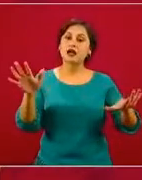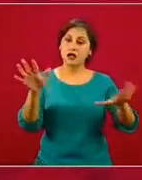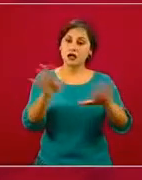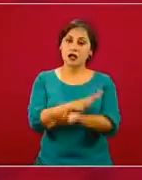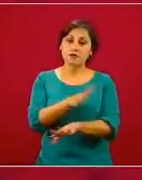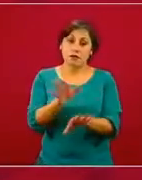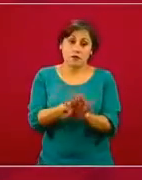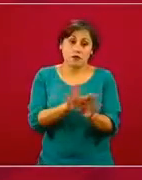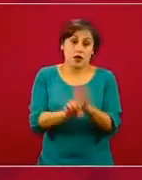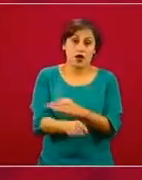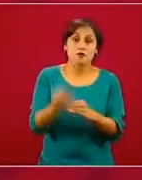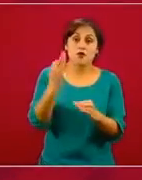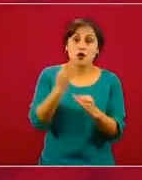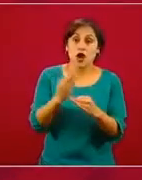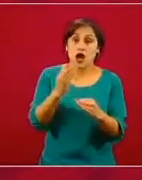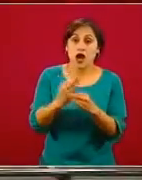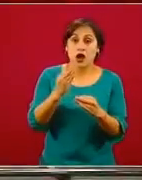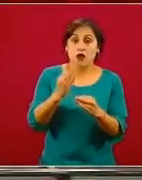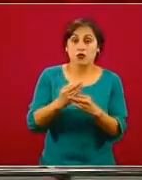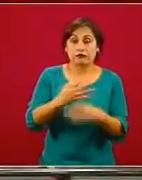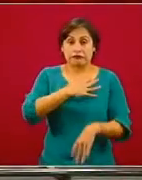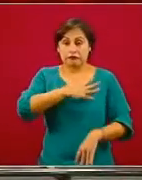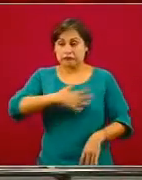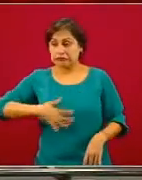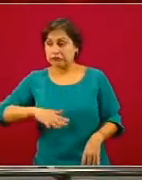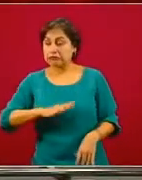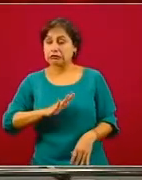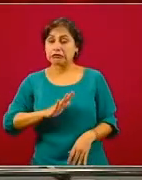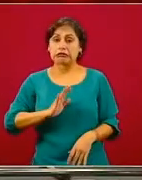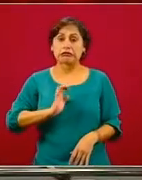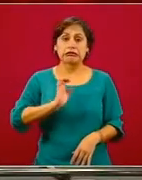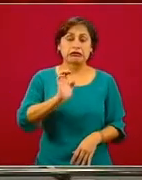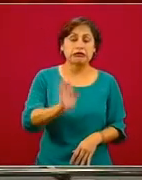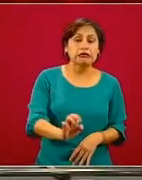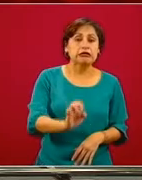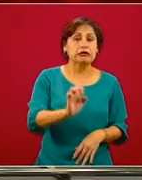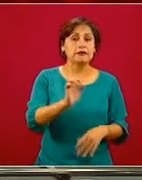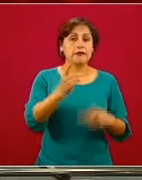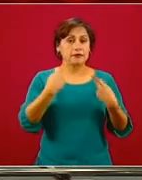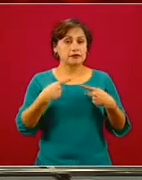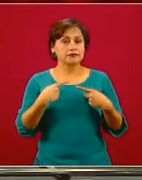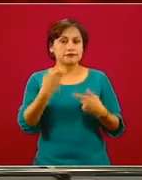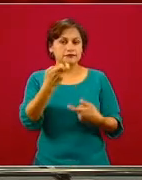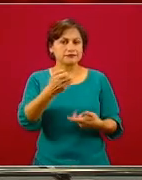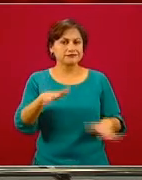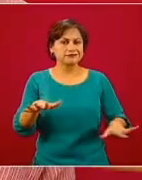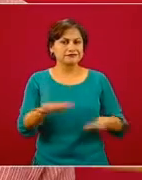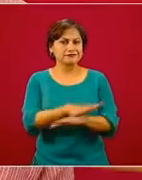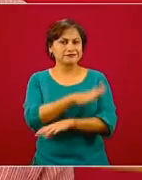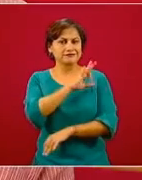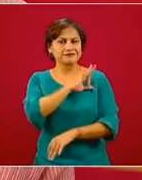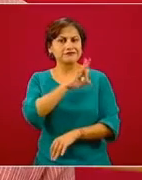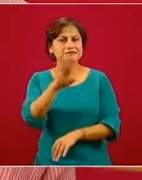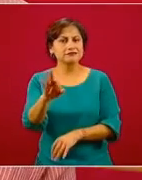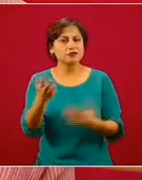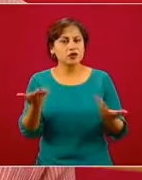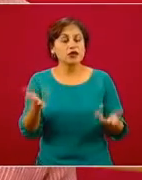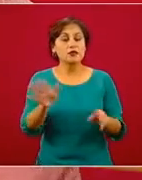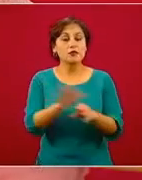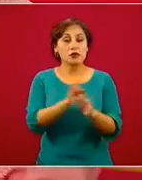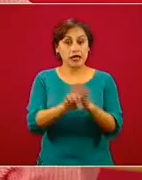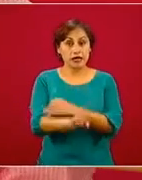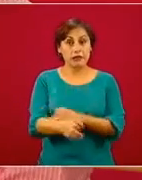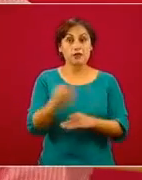focus on that. We want to focus on when it's gonna happen, which is going back to this new normal that will